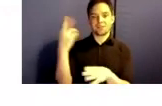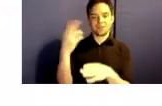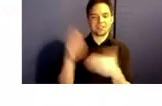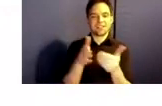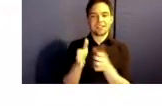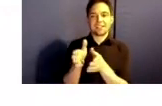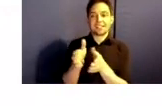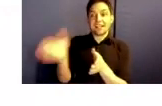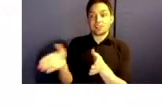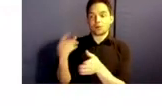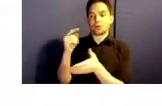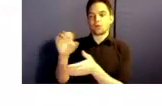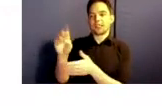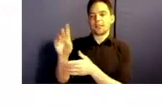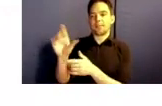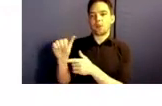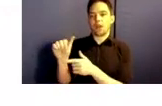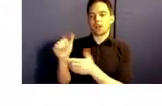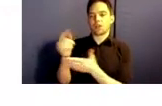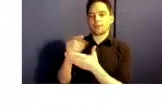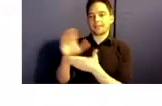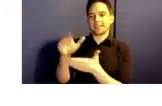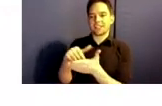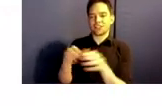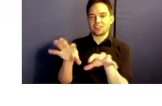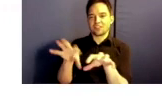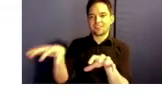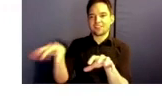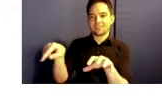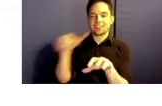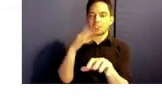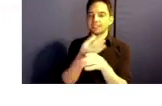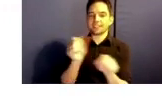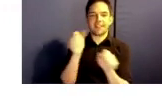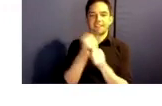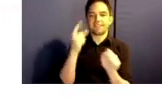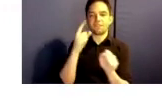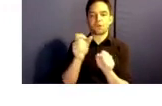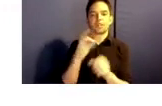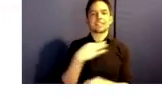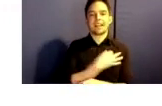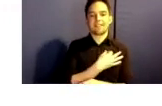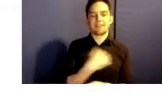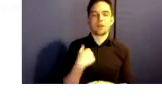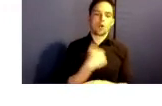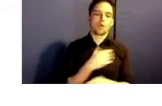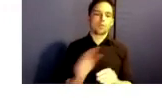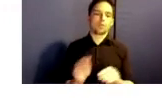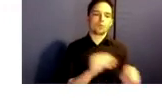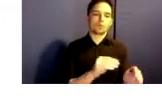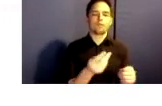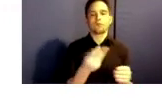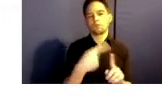the Ebola treatment center, and it wasn't safe for the staff. We relocated, but it took 3 months to